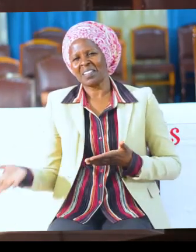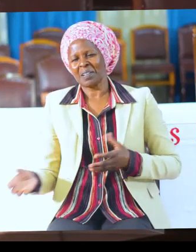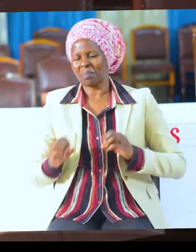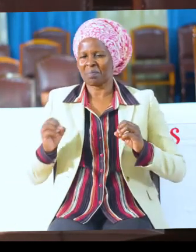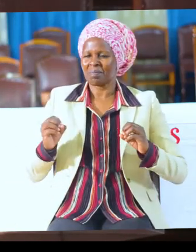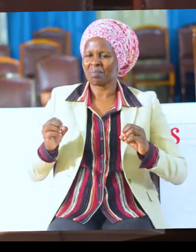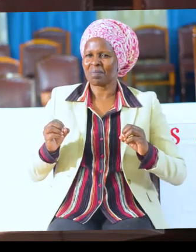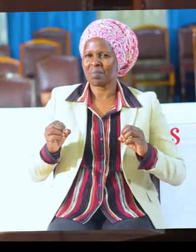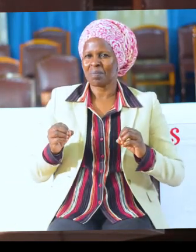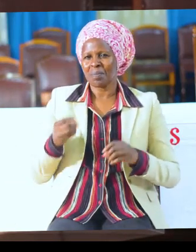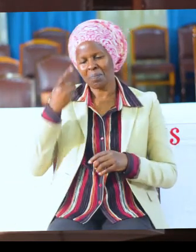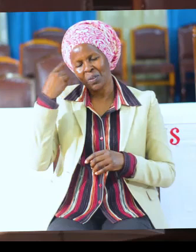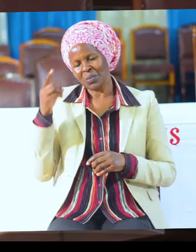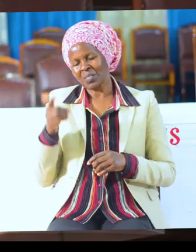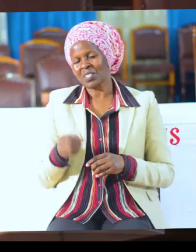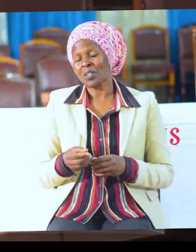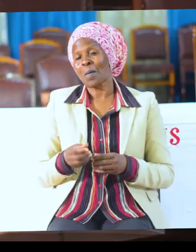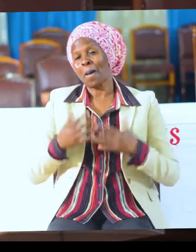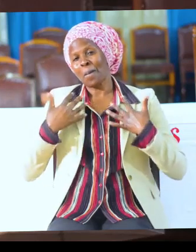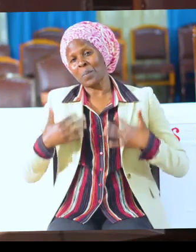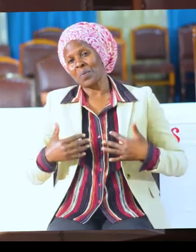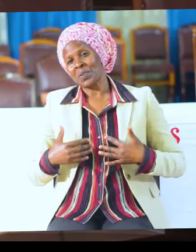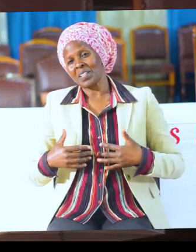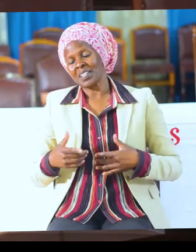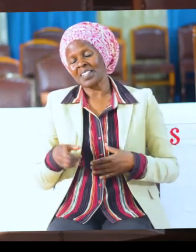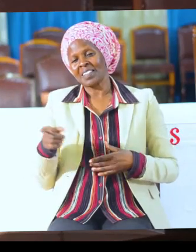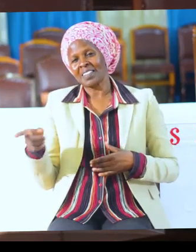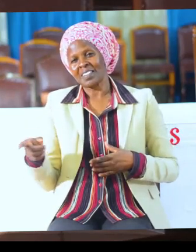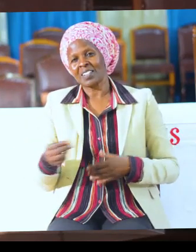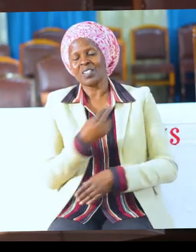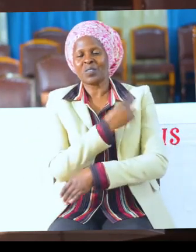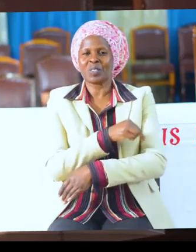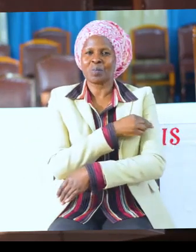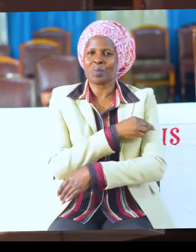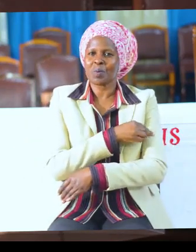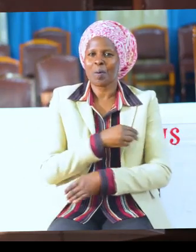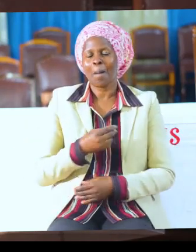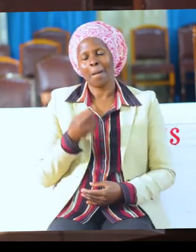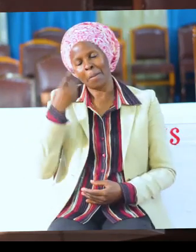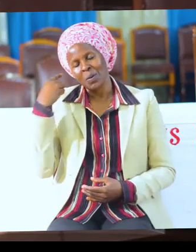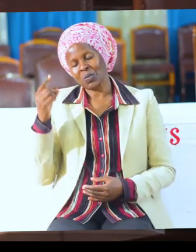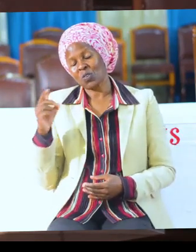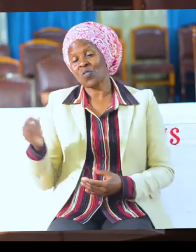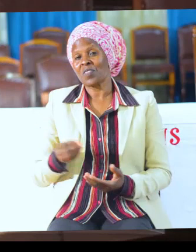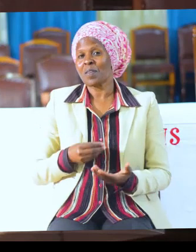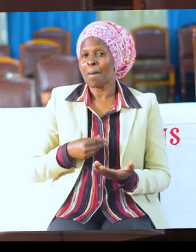because the body is still in hospital. They cannot be able to raise, you know, the hospital